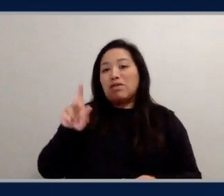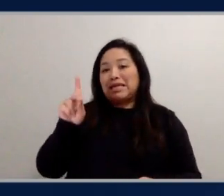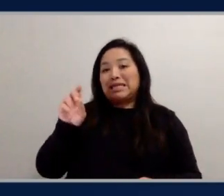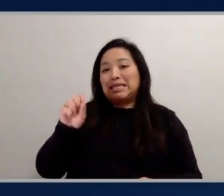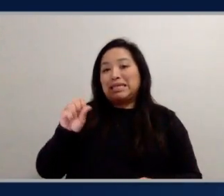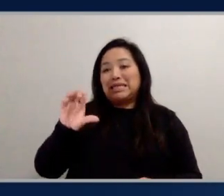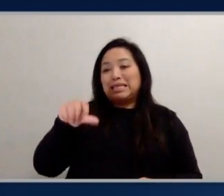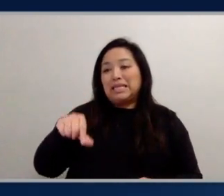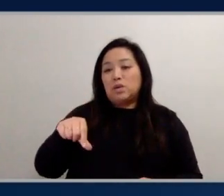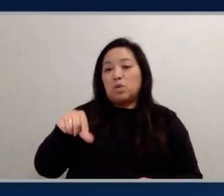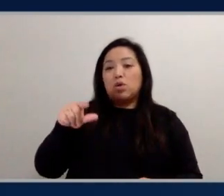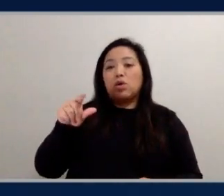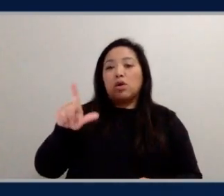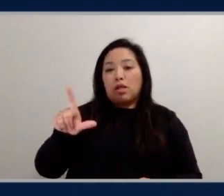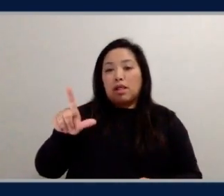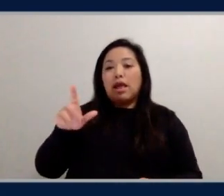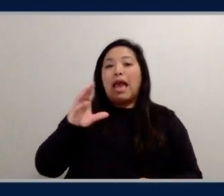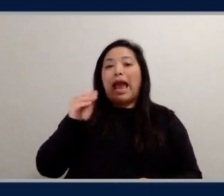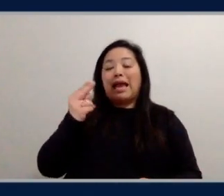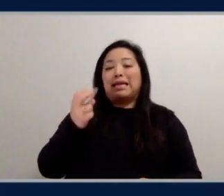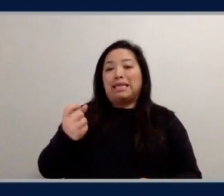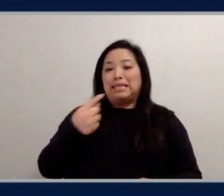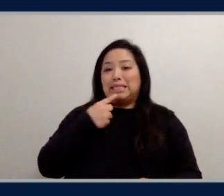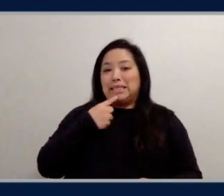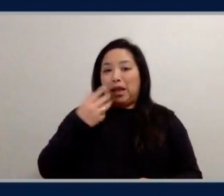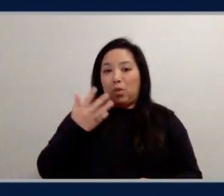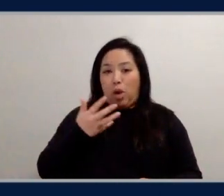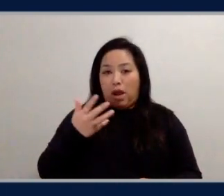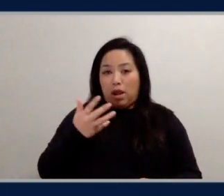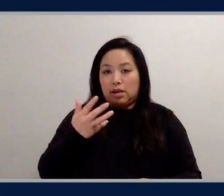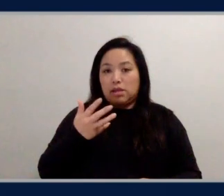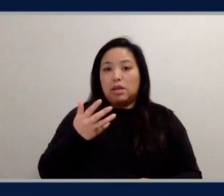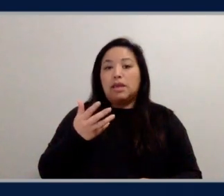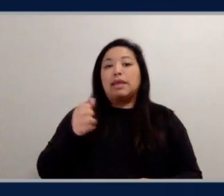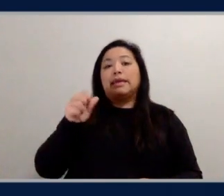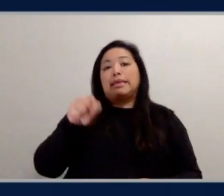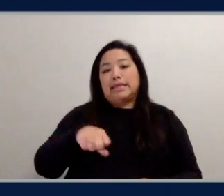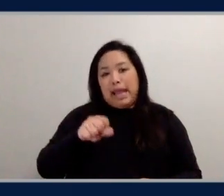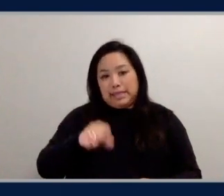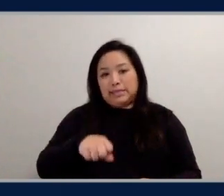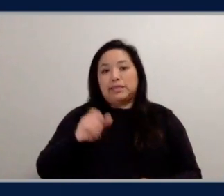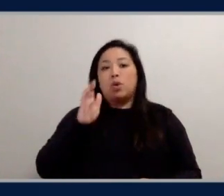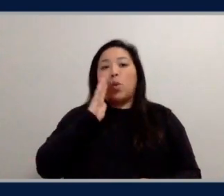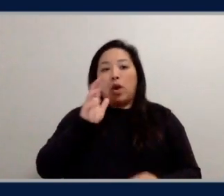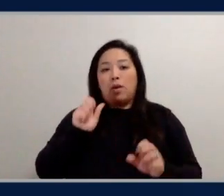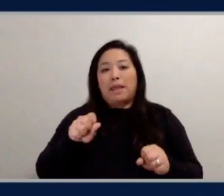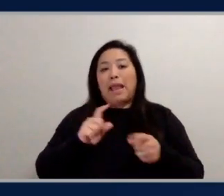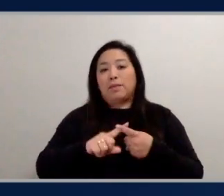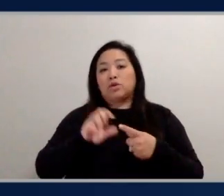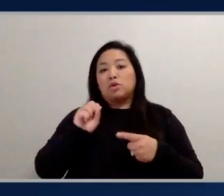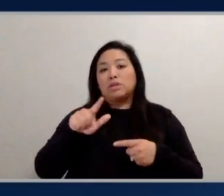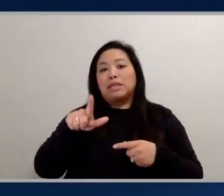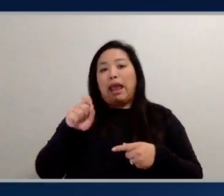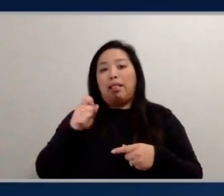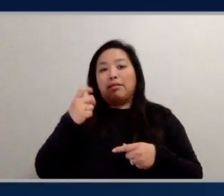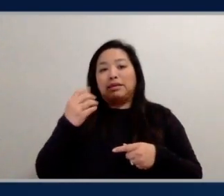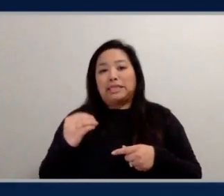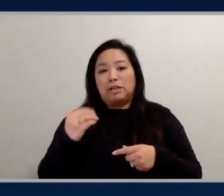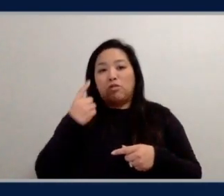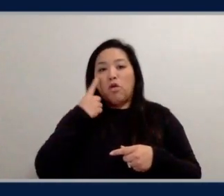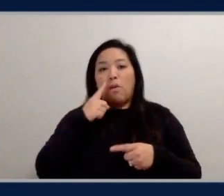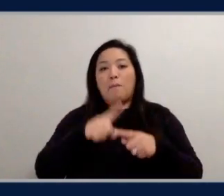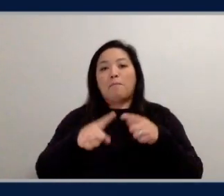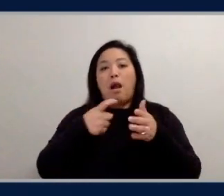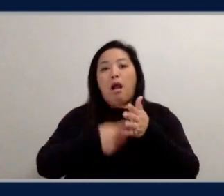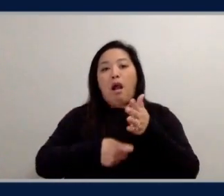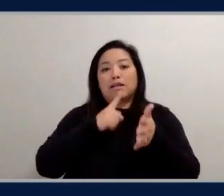came back to provide us with was that, yes, you will be able to scale to 0. In terms of cost for that and stuff,